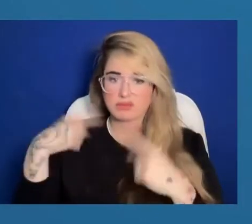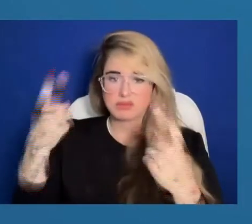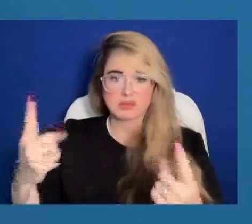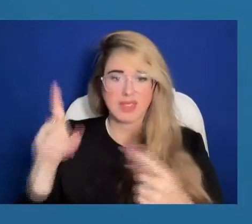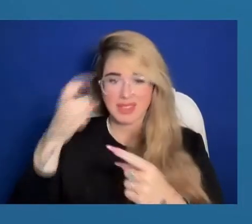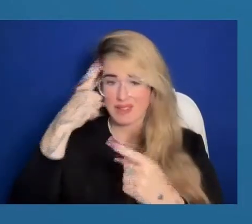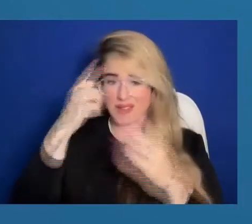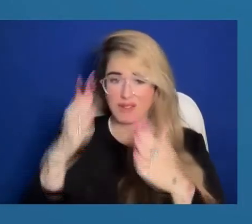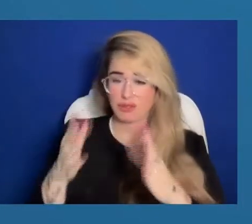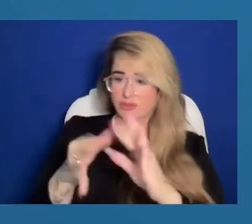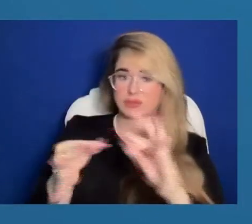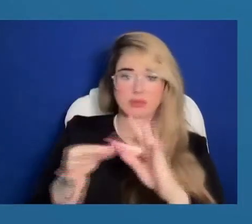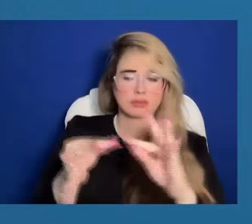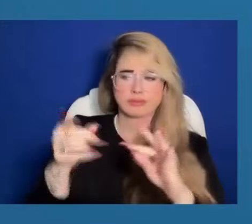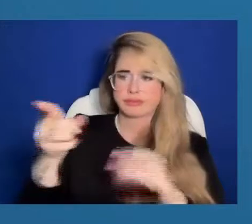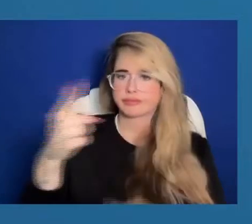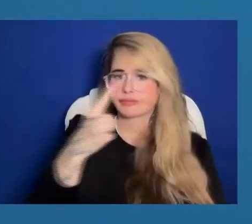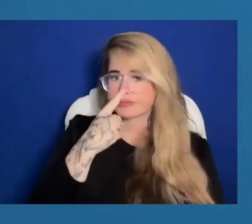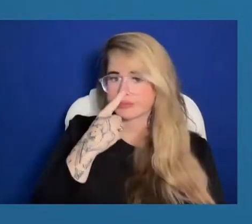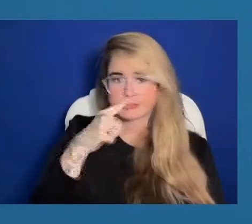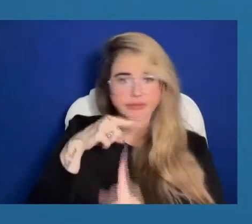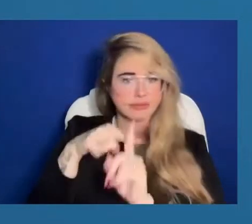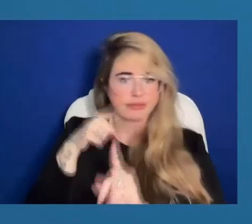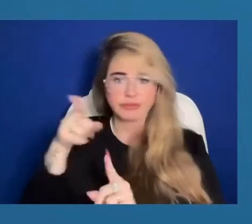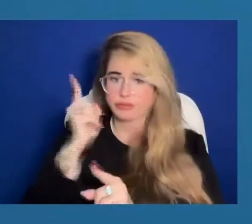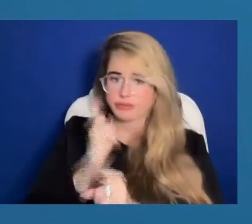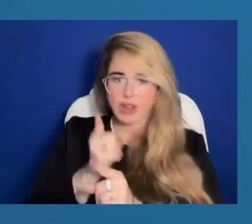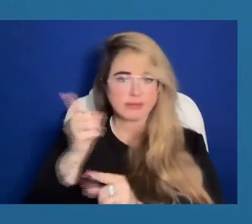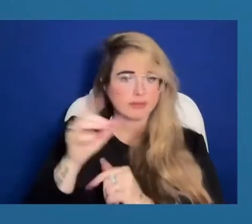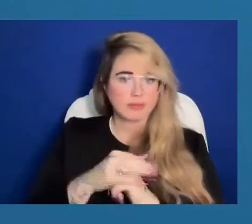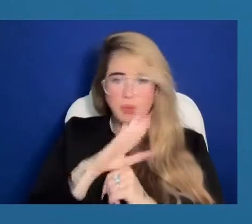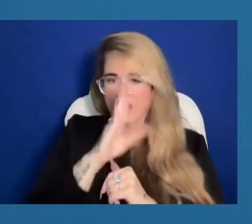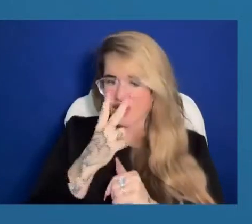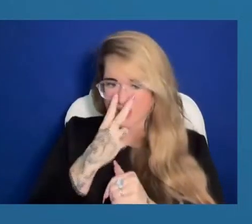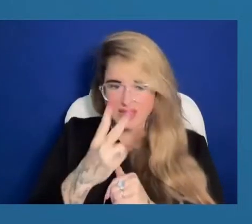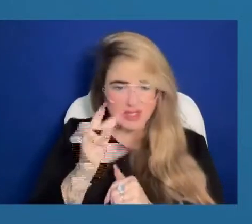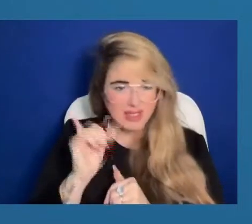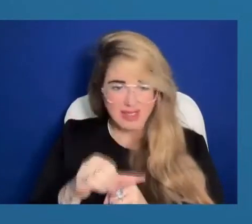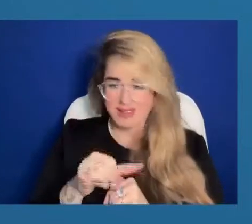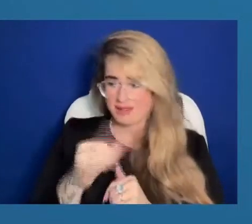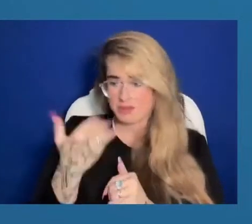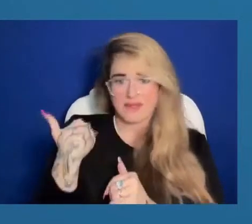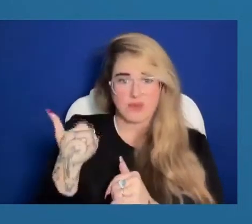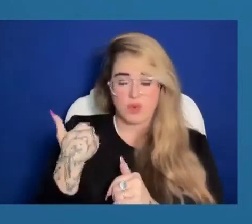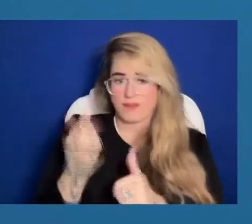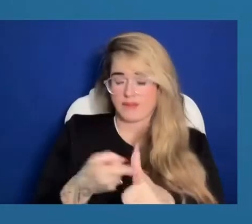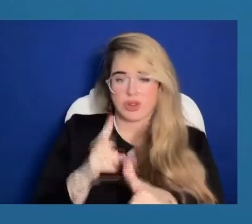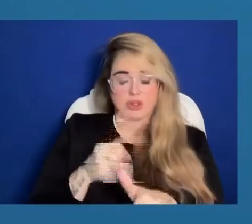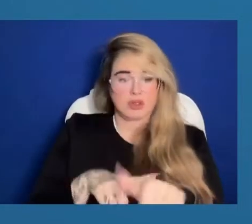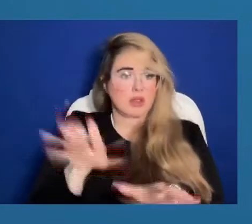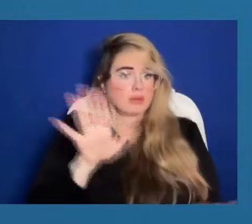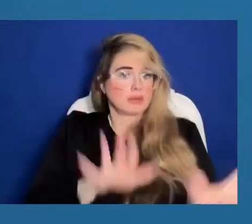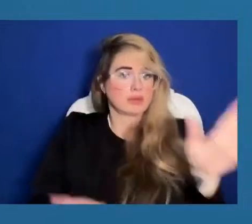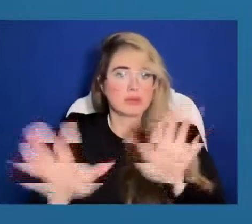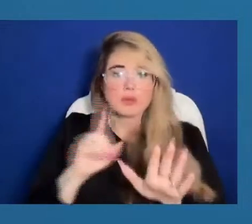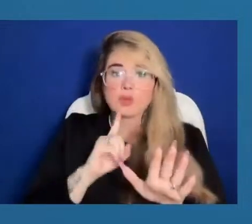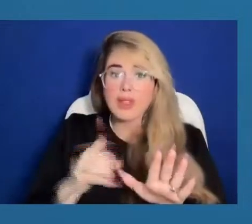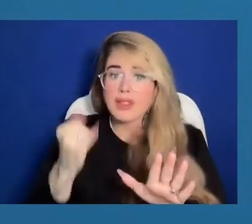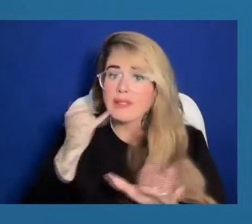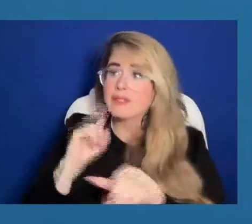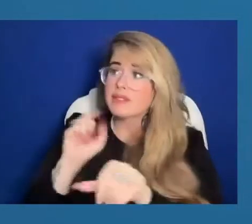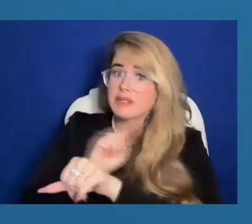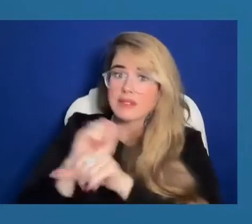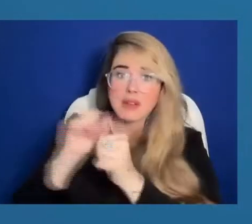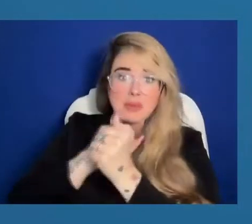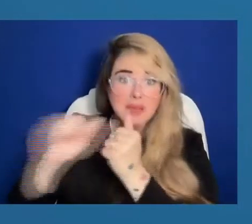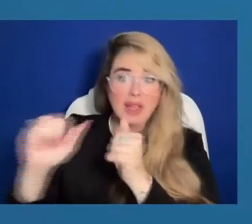She said it exactly right. We've never seen anything like it. And the implications are tremendous. On the hospital